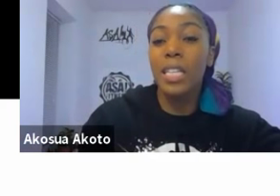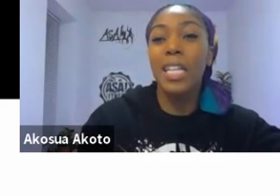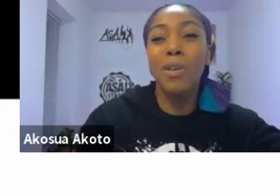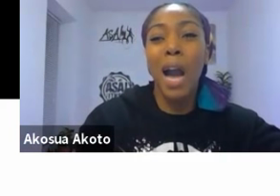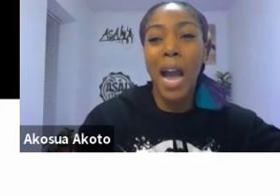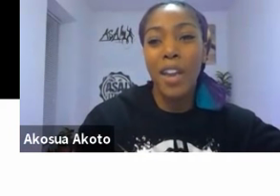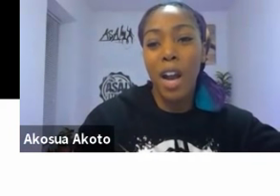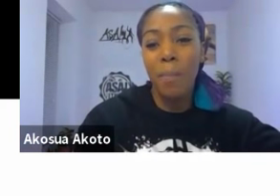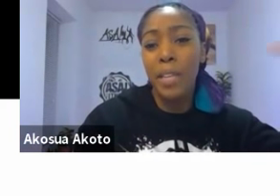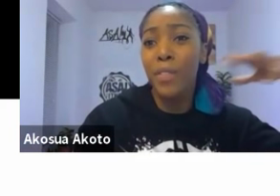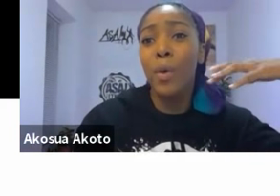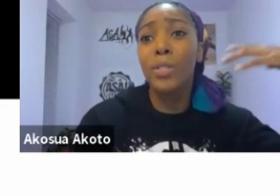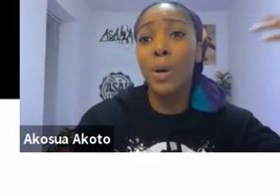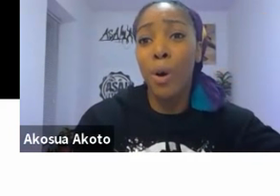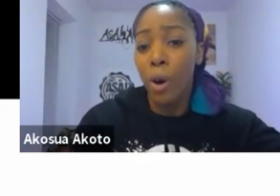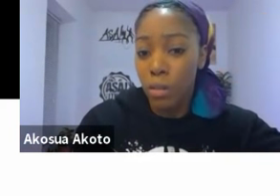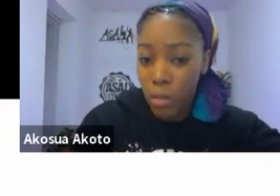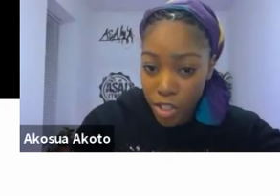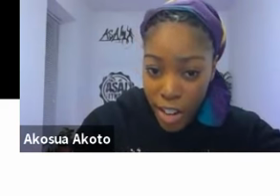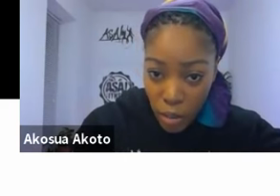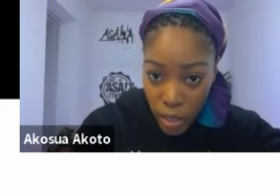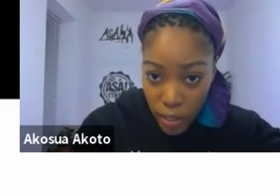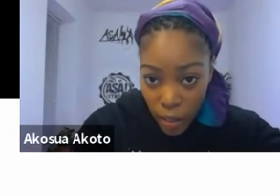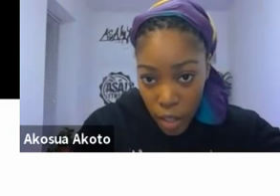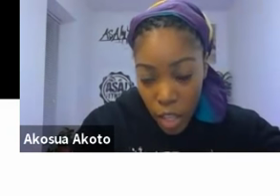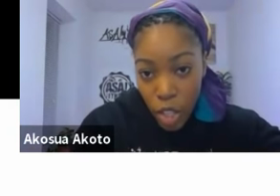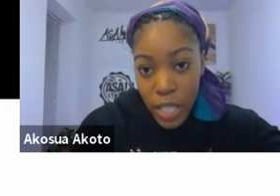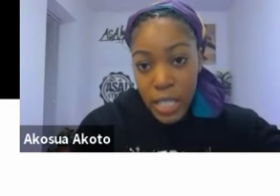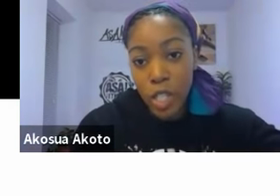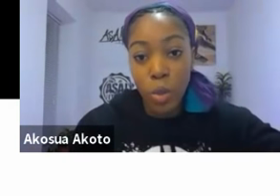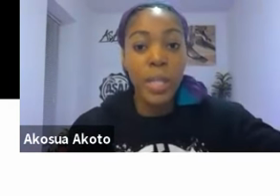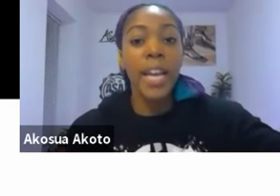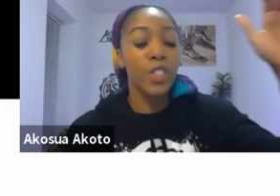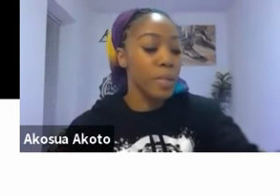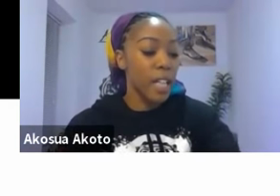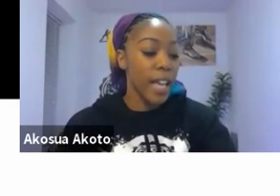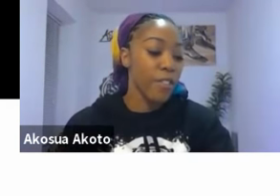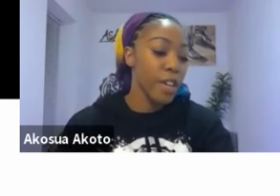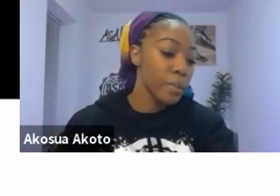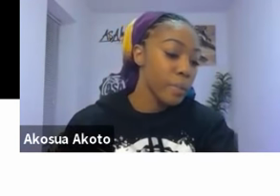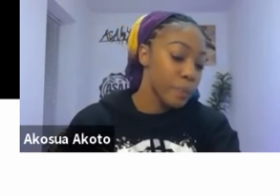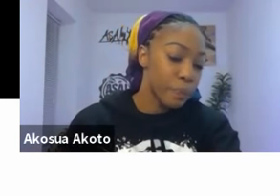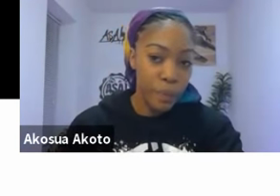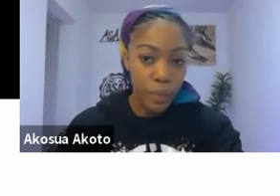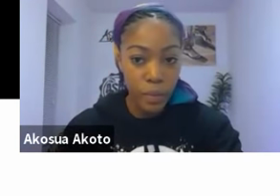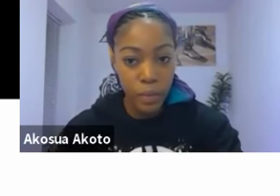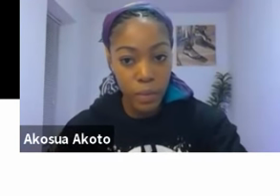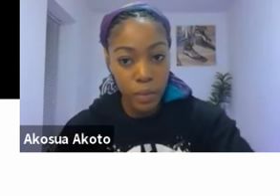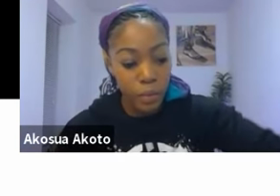you're going to see a little higher up, even though it's all grounded. So this is Zulu dance from South Africa.